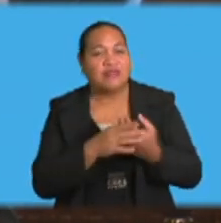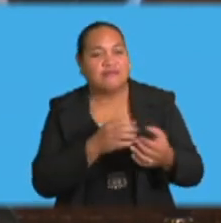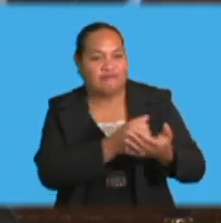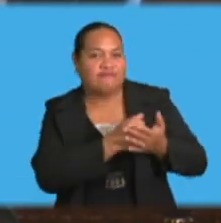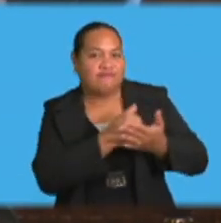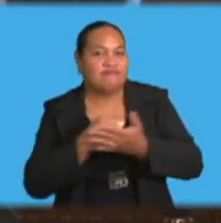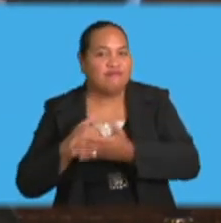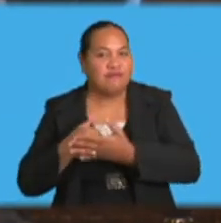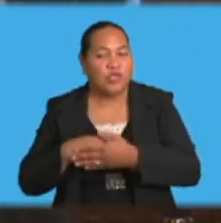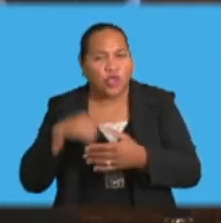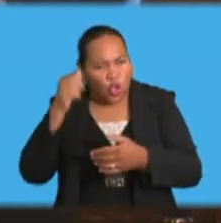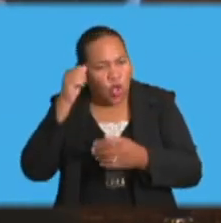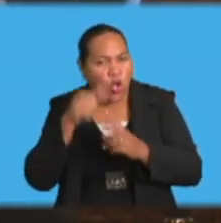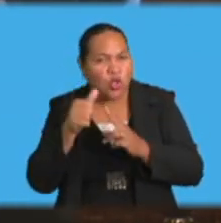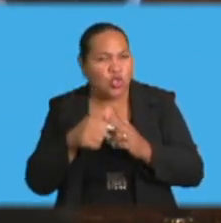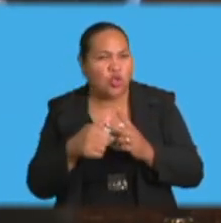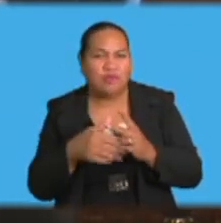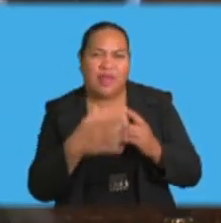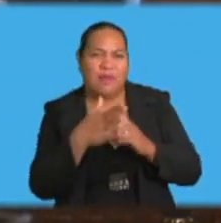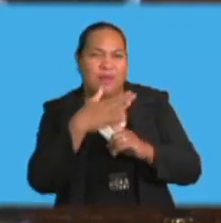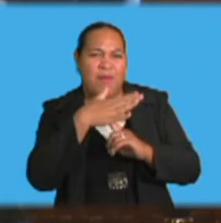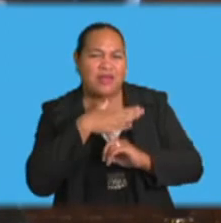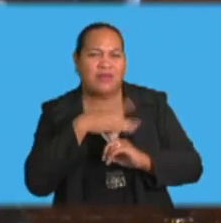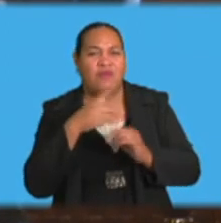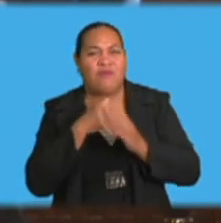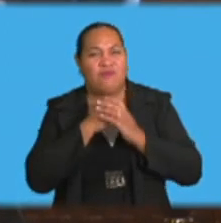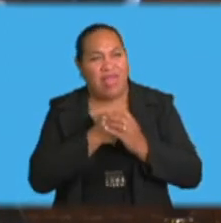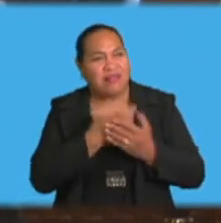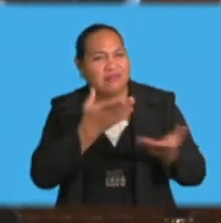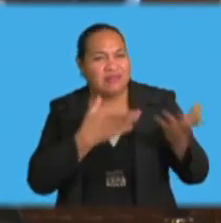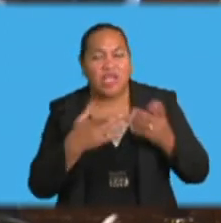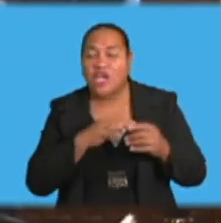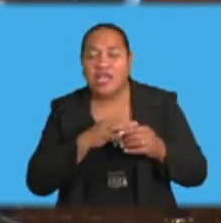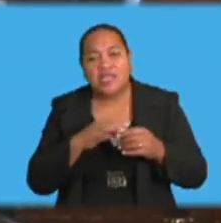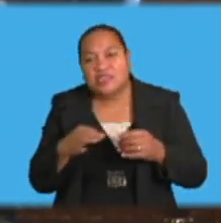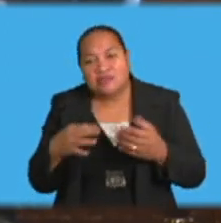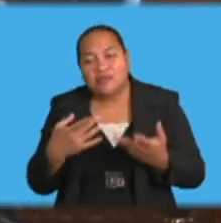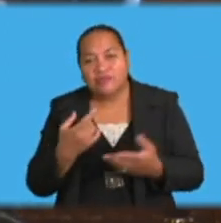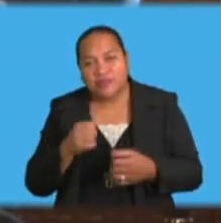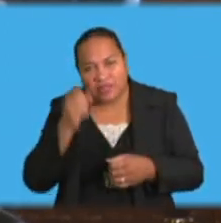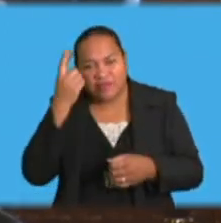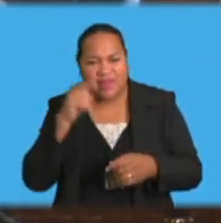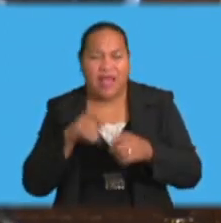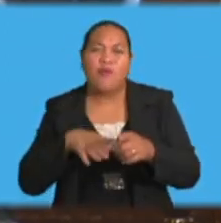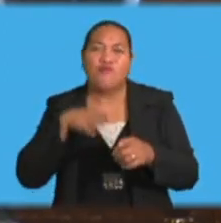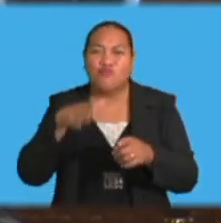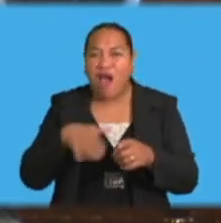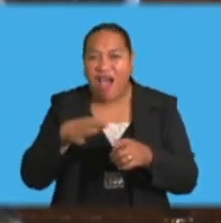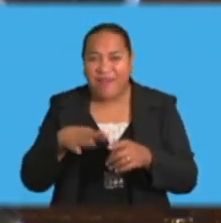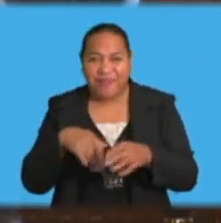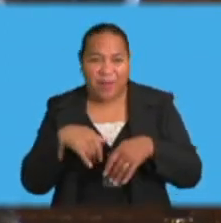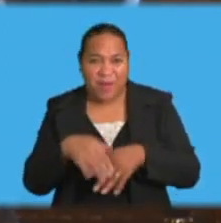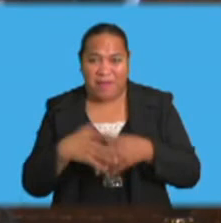is also a consideration. It is not difficult to understand how poor public health can affect